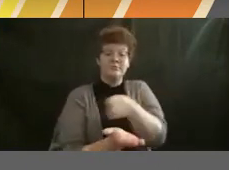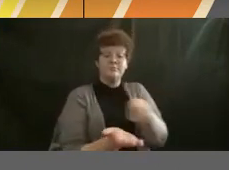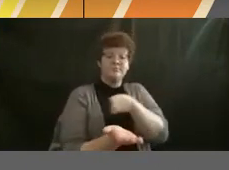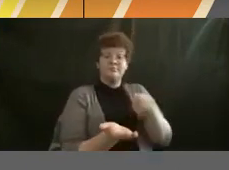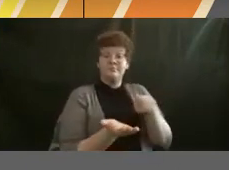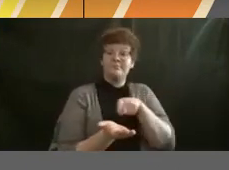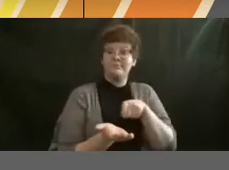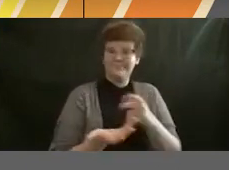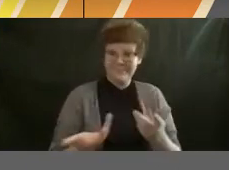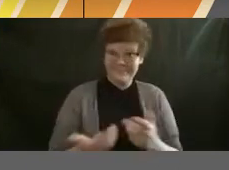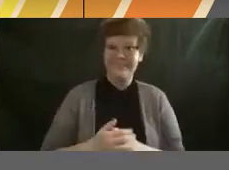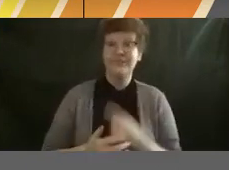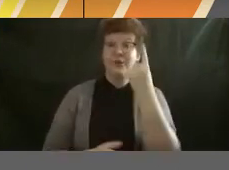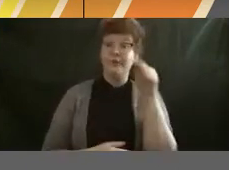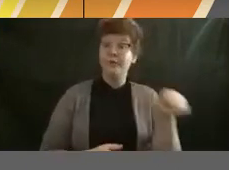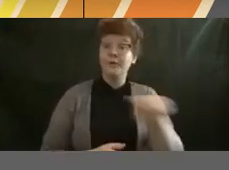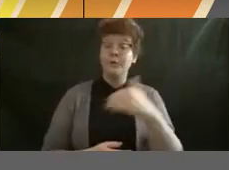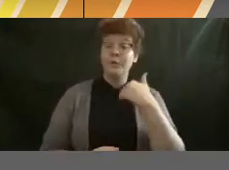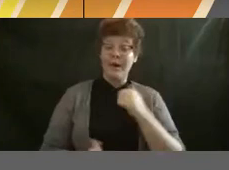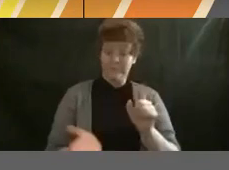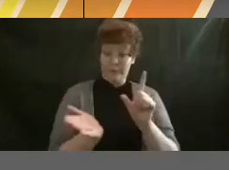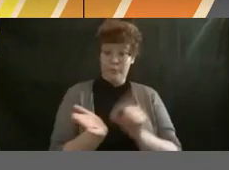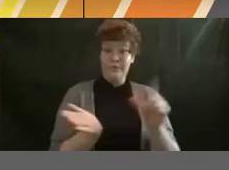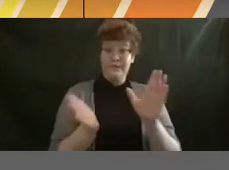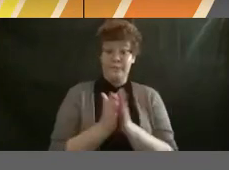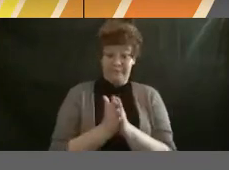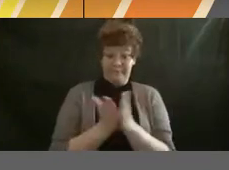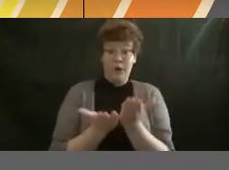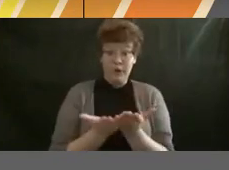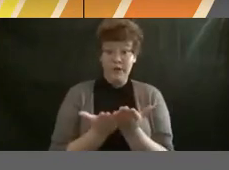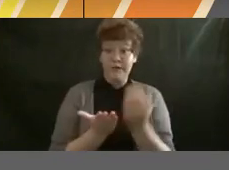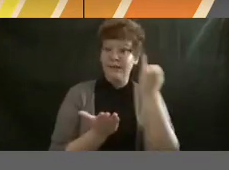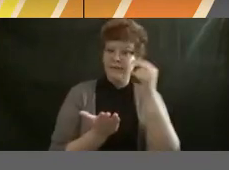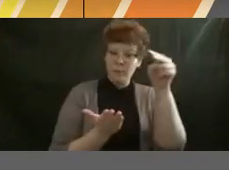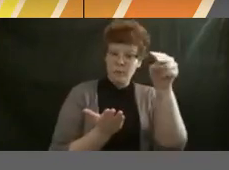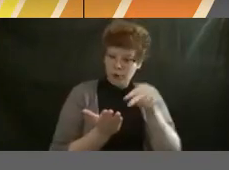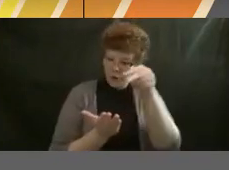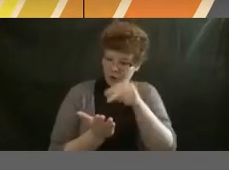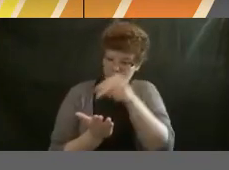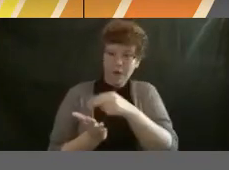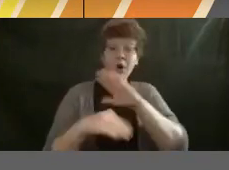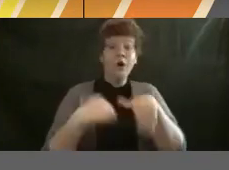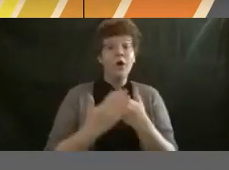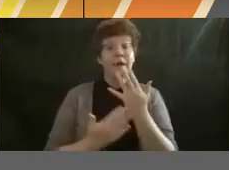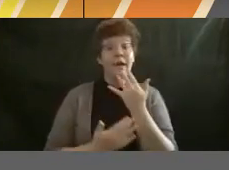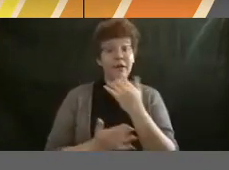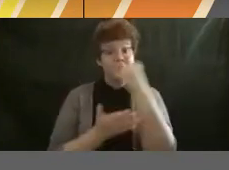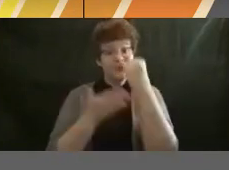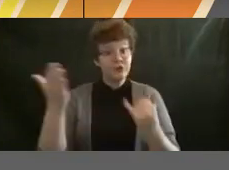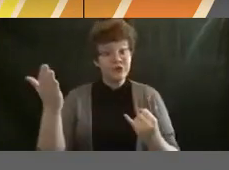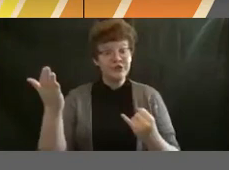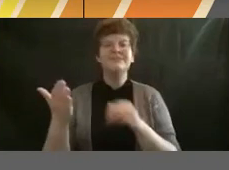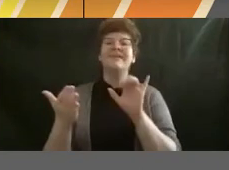a printed textbook, if you were to look at all the color illustrations in there, they are printed using